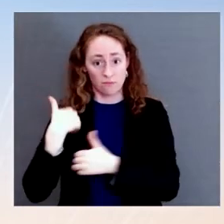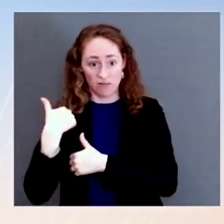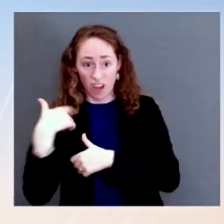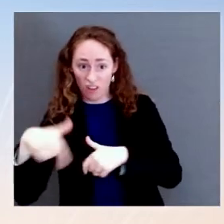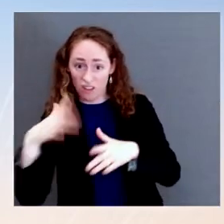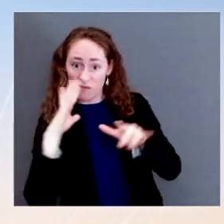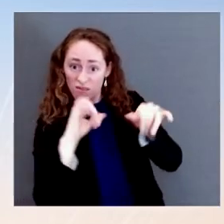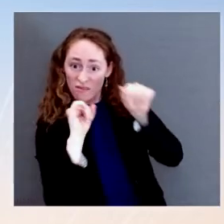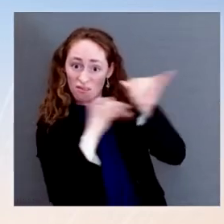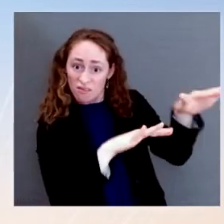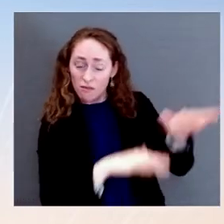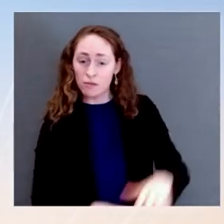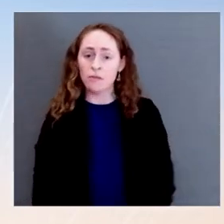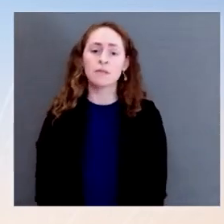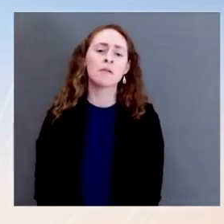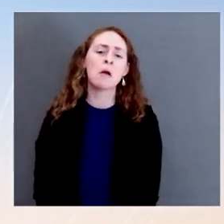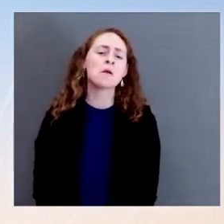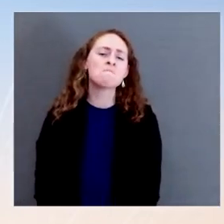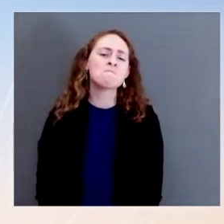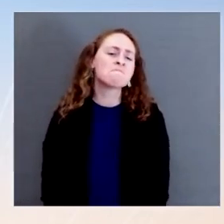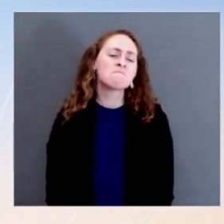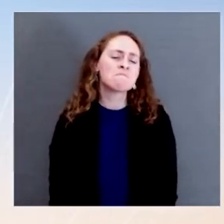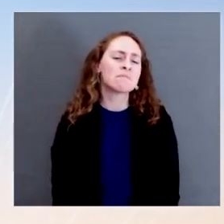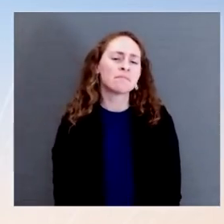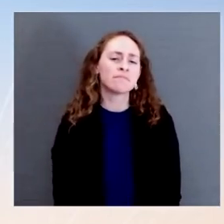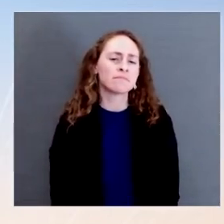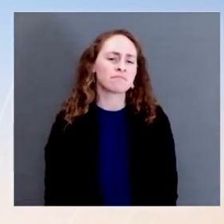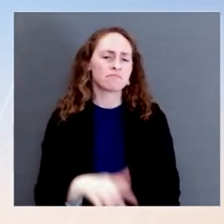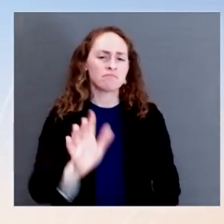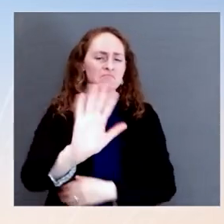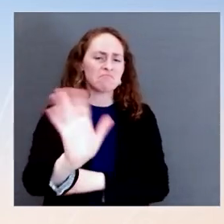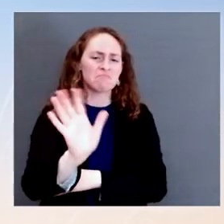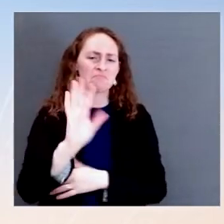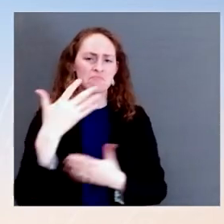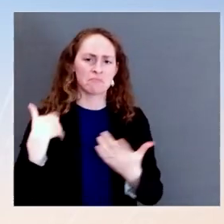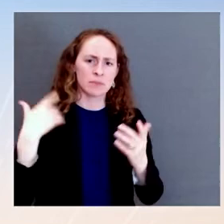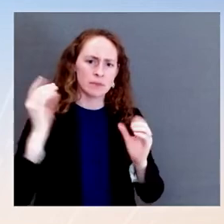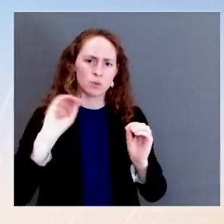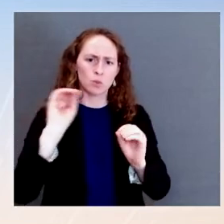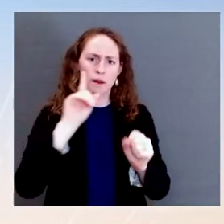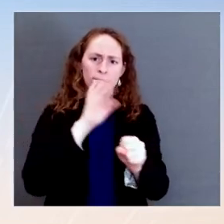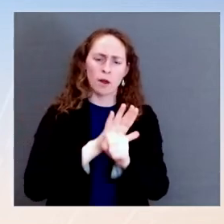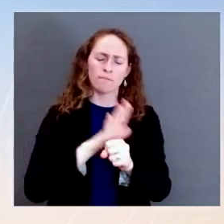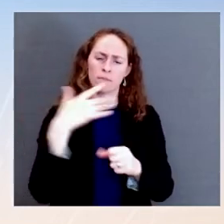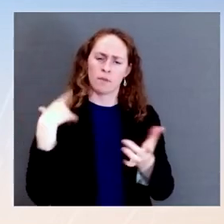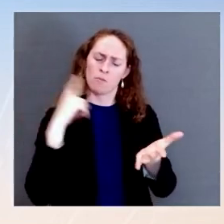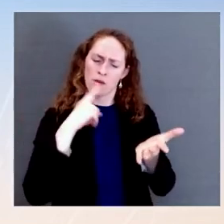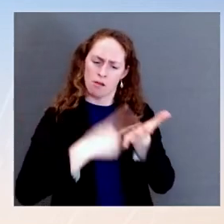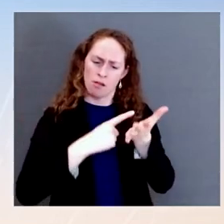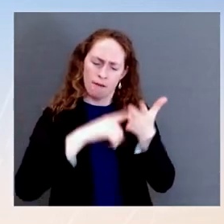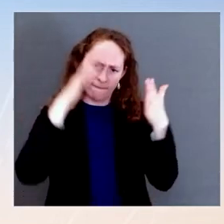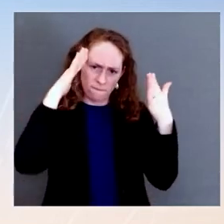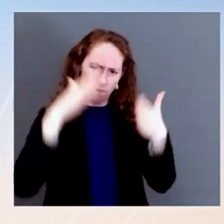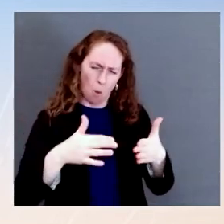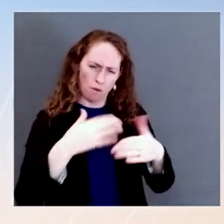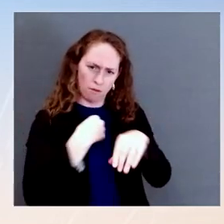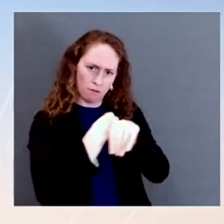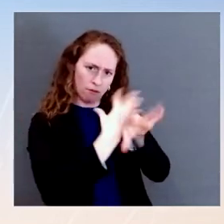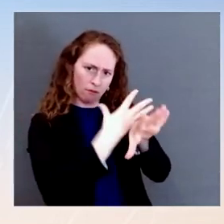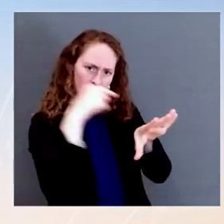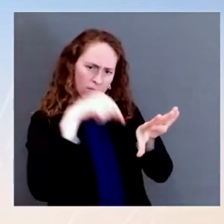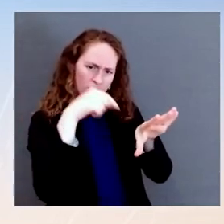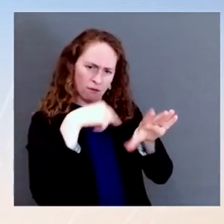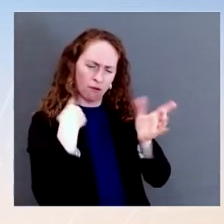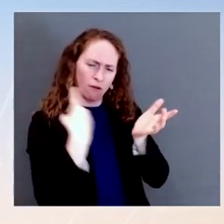participating in that call as soon as those scheduling details are finalized. But I would say that our objective here, Cecilia,